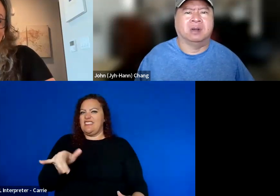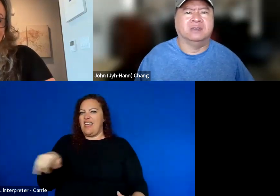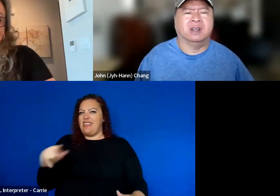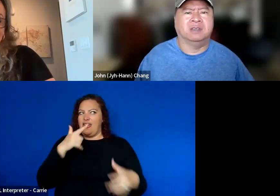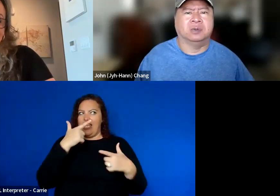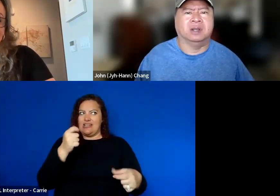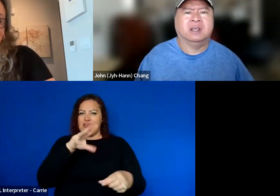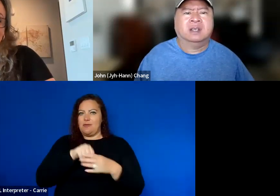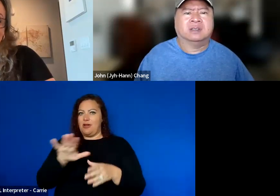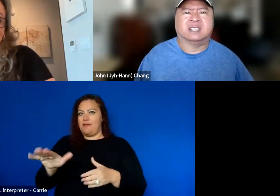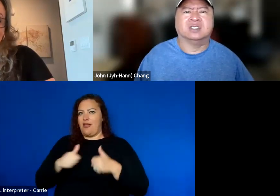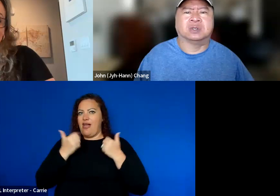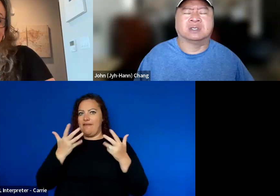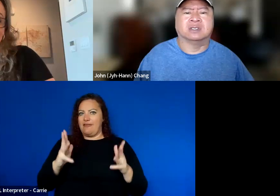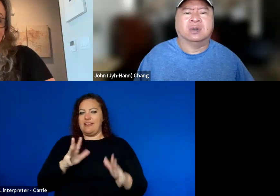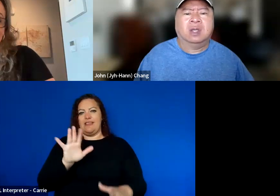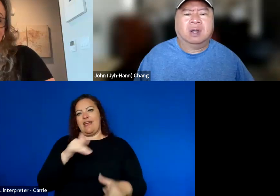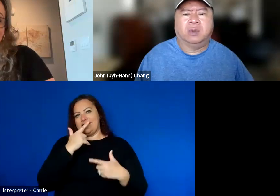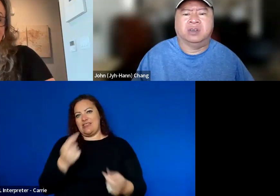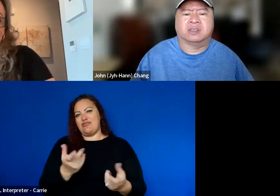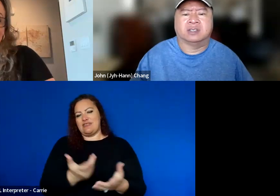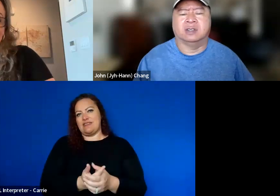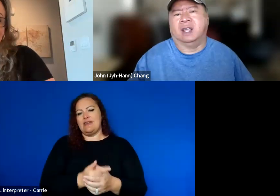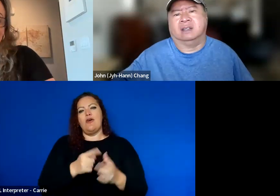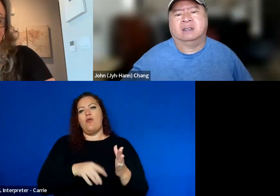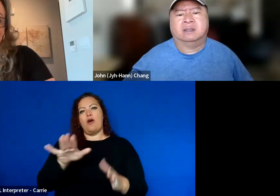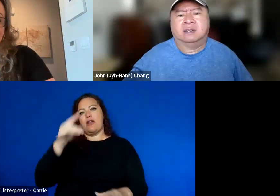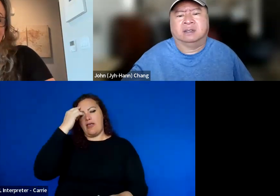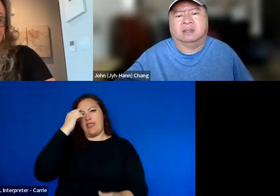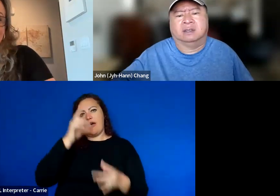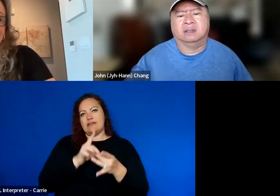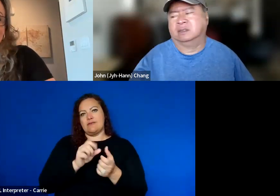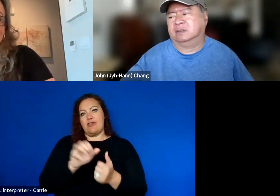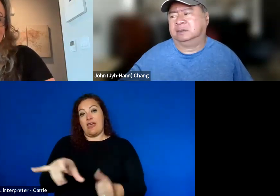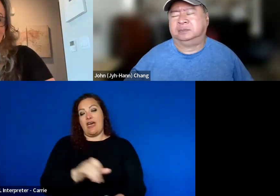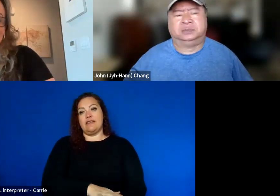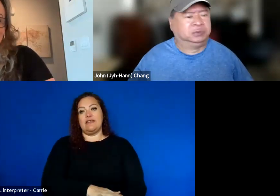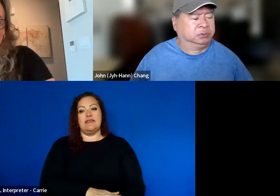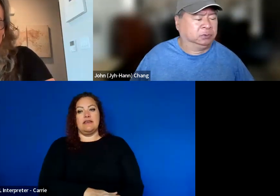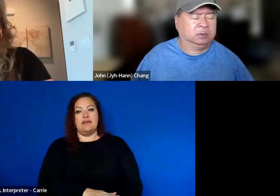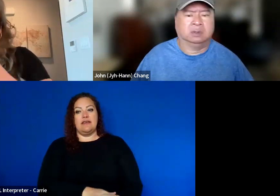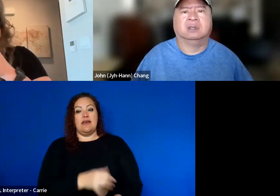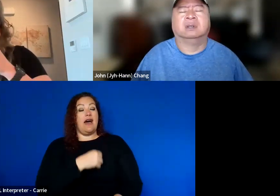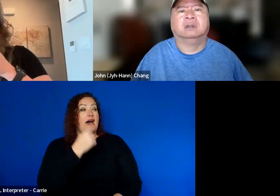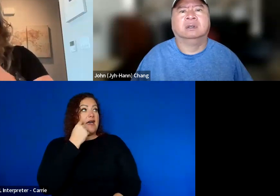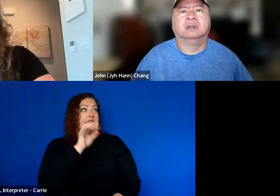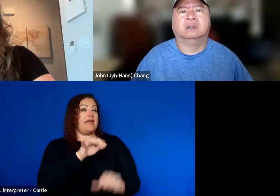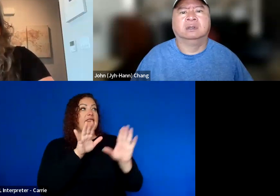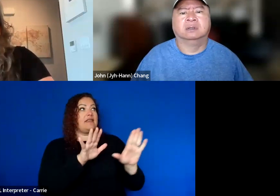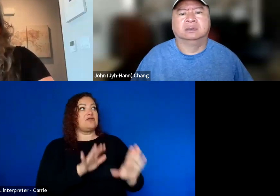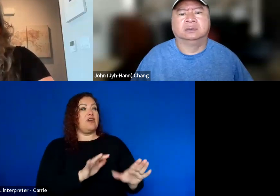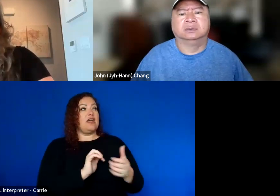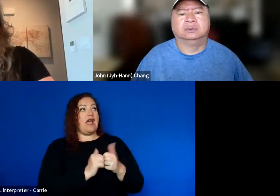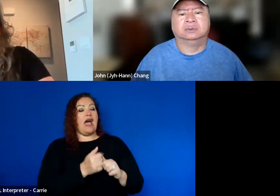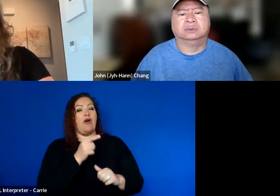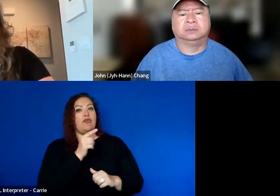being part of their life already, that's interesting. So what are your thoughts on that? I think that's great. The way that